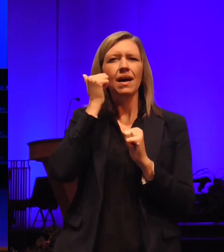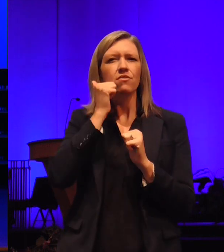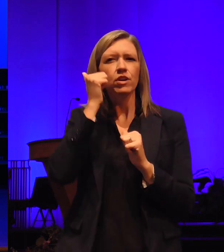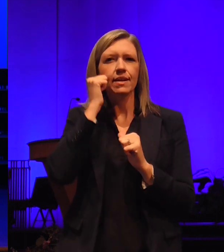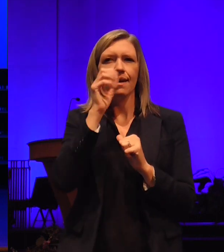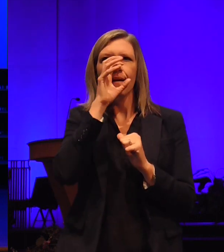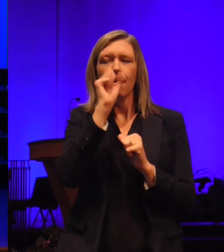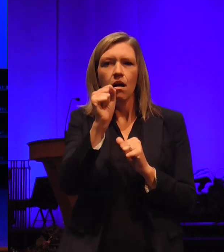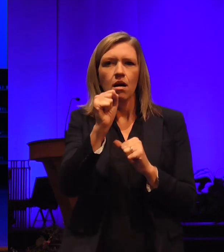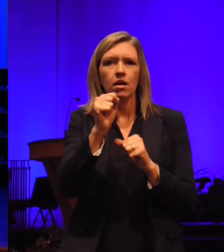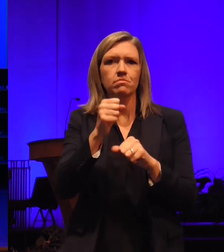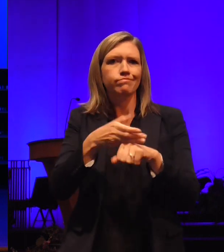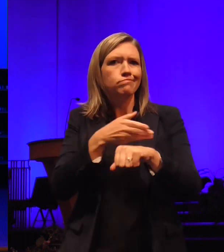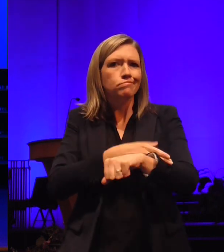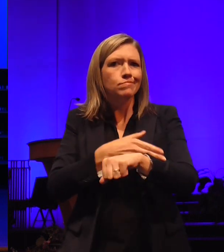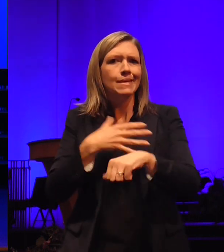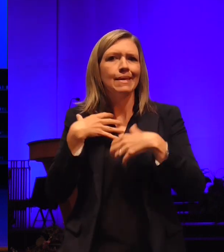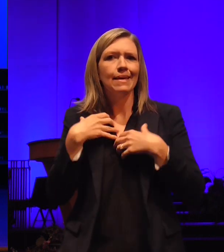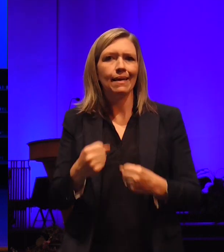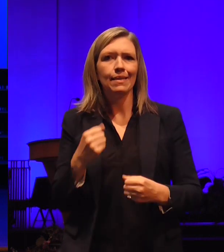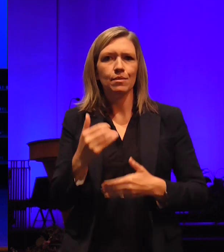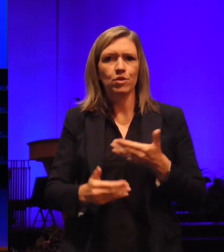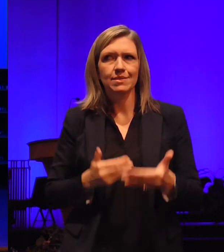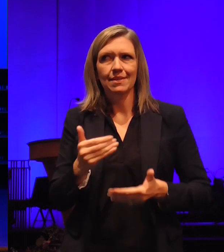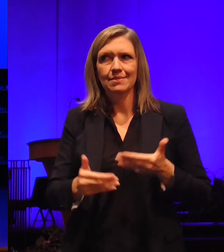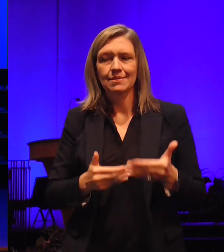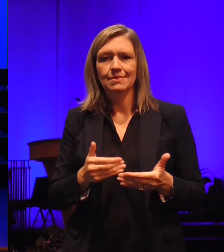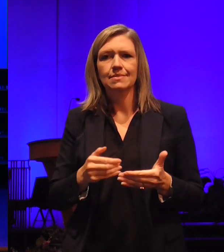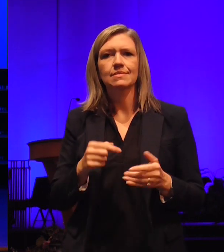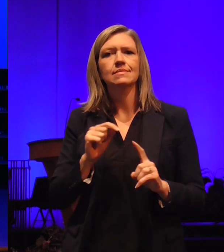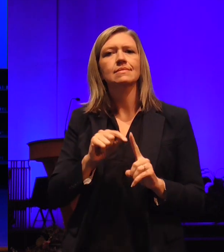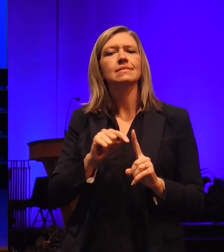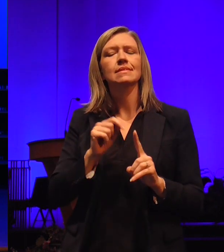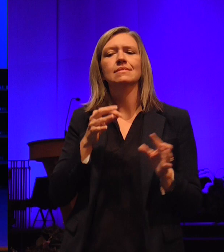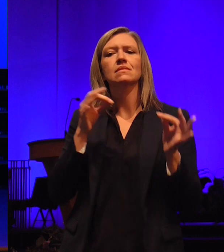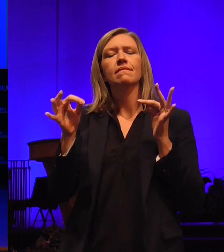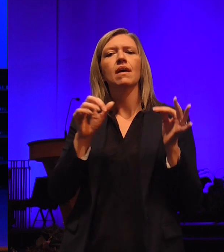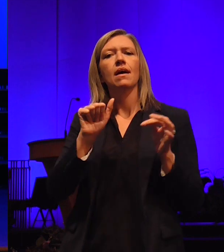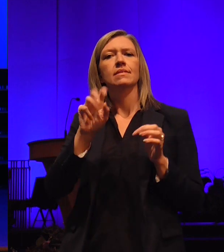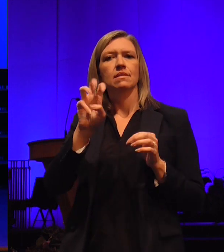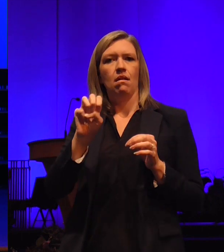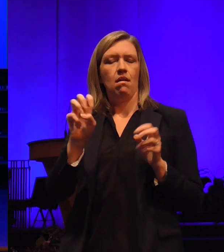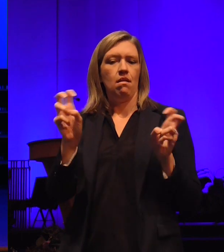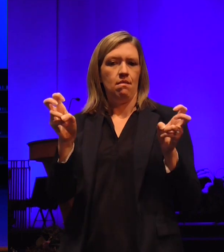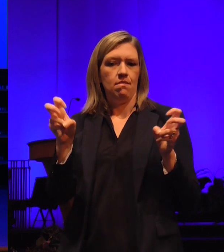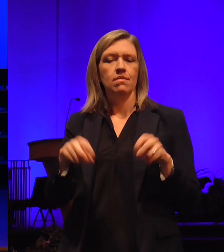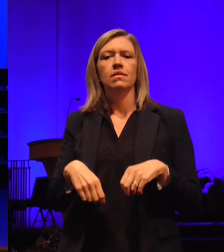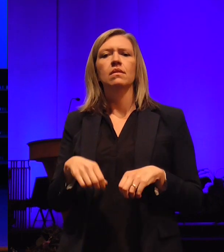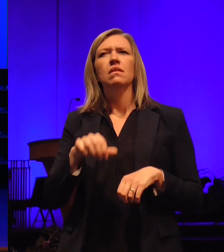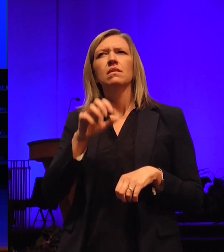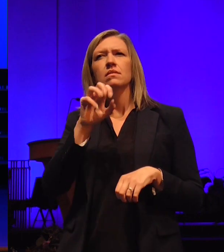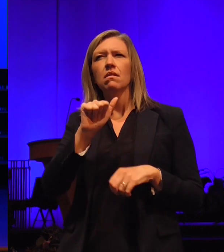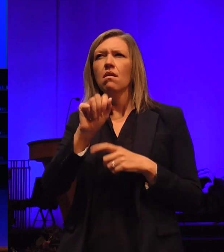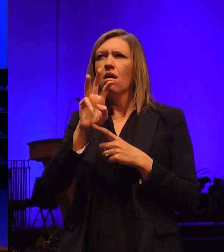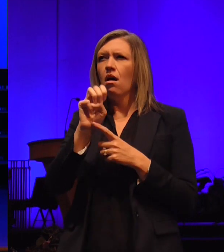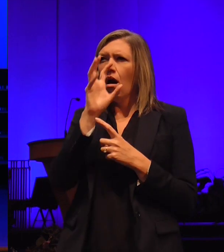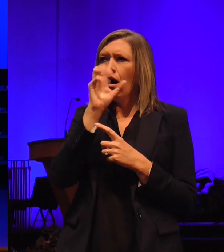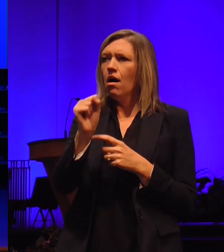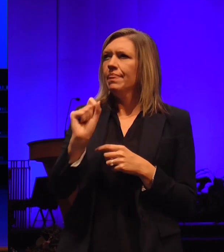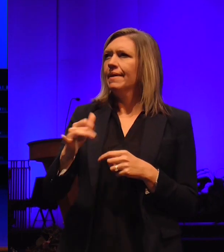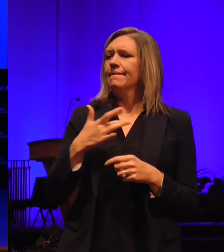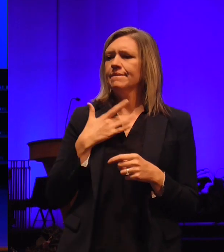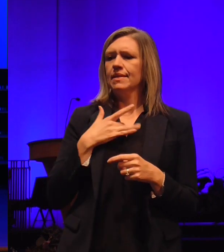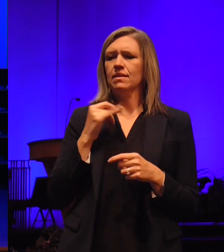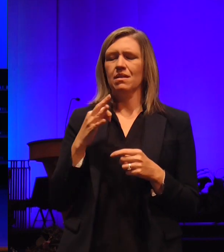healing process. And he defines awe. He says, "Awe is the feeling of being in the presence